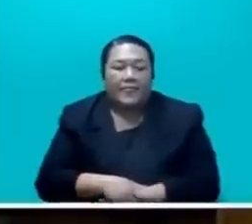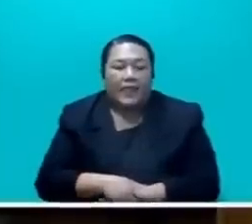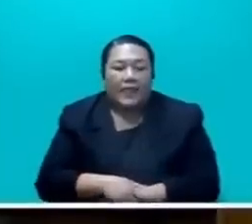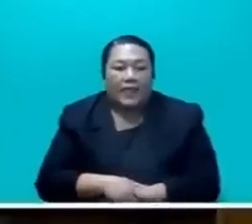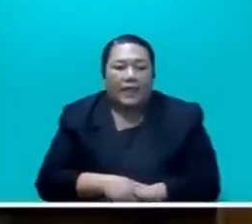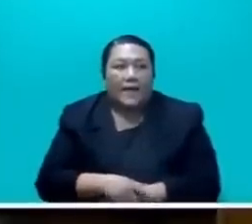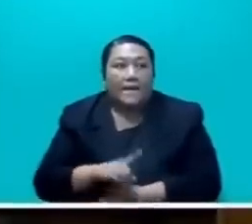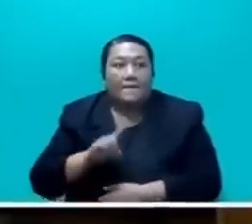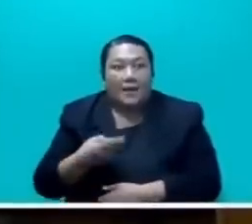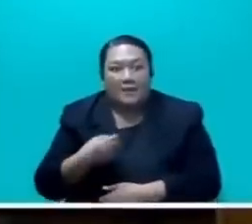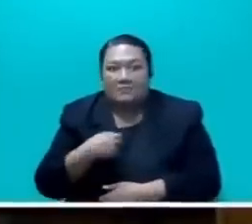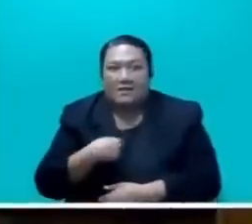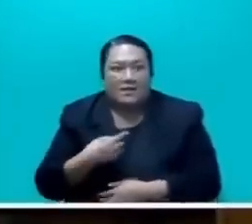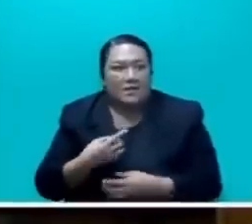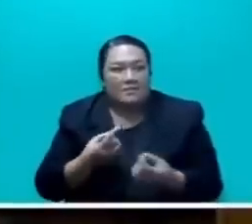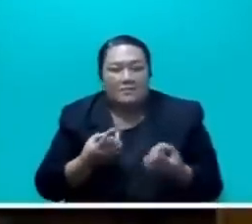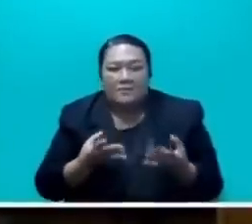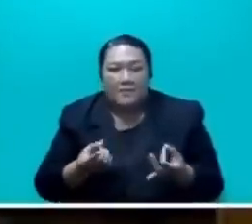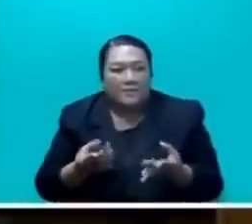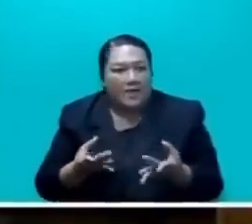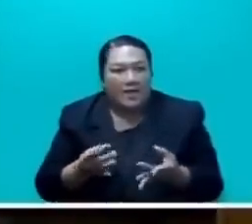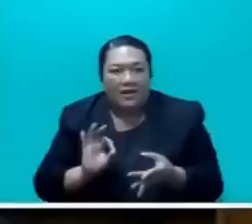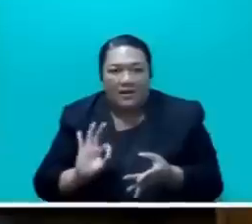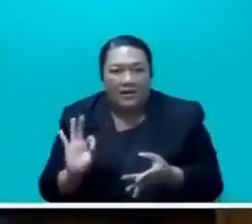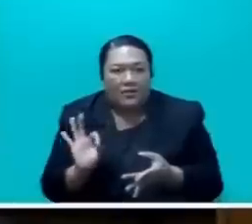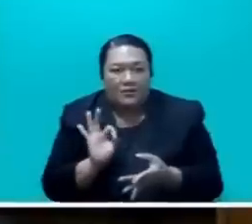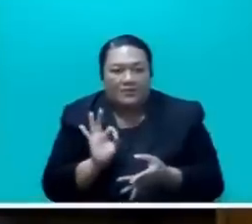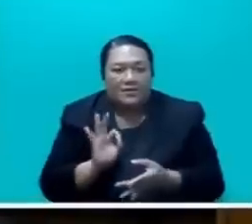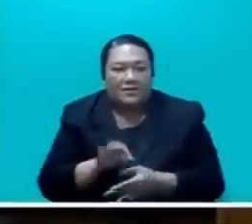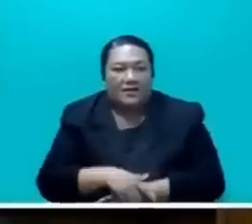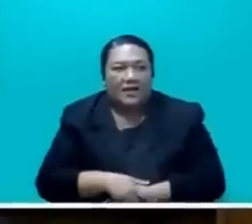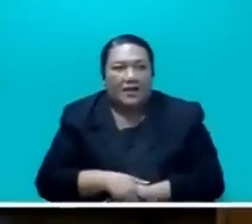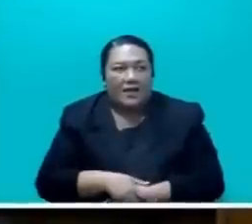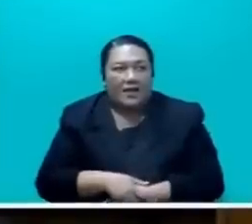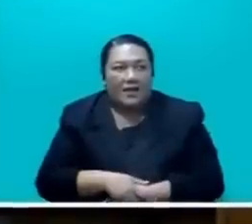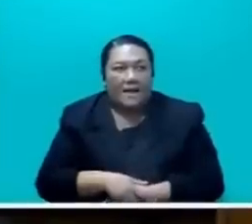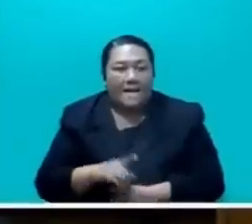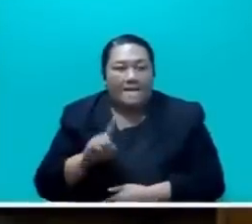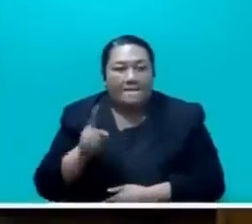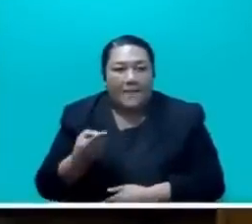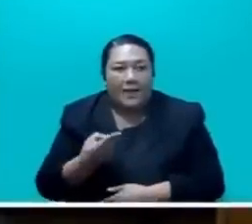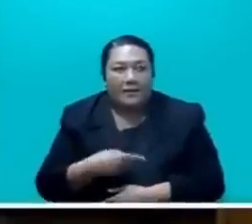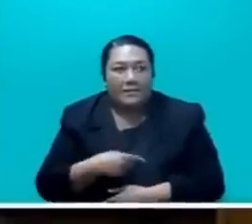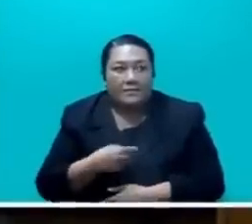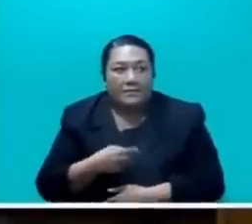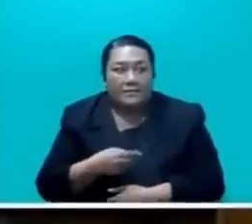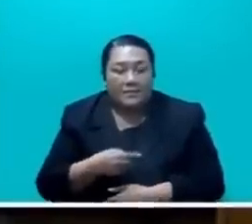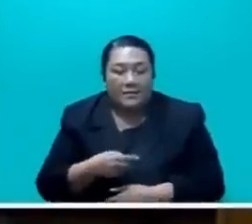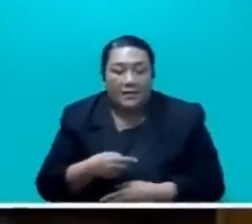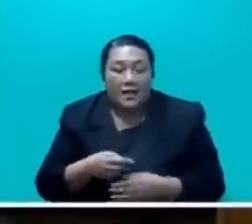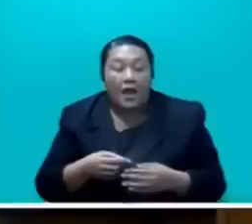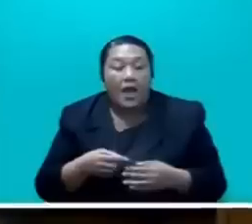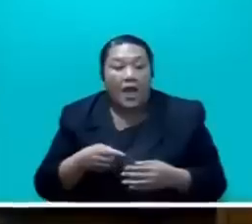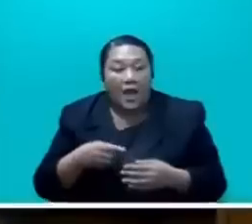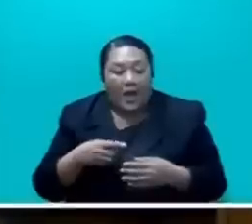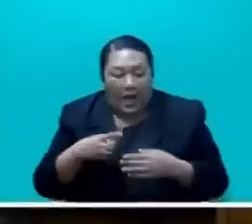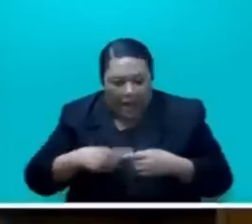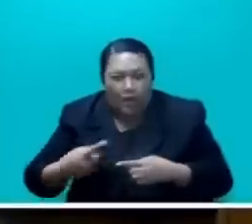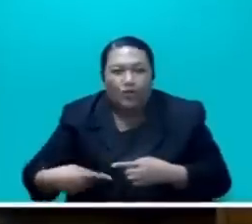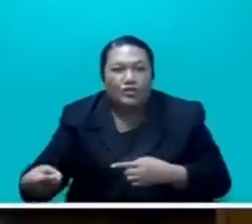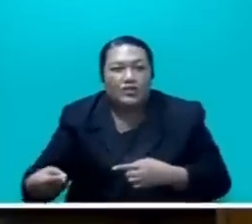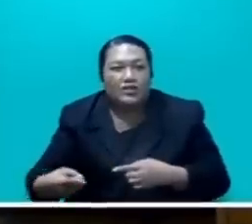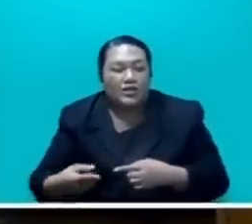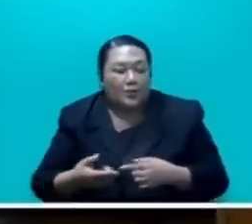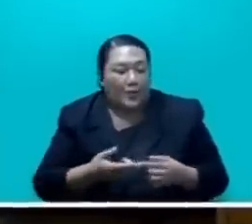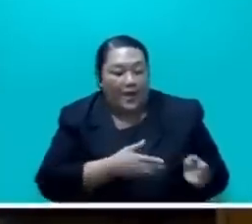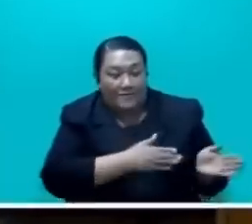prepared an address. But I picked up from where they had left off, about